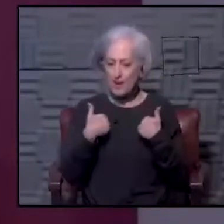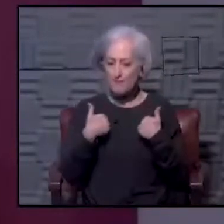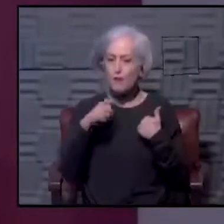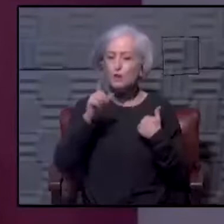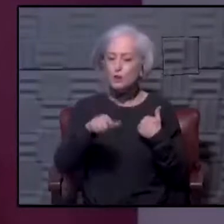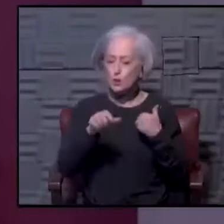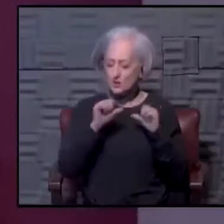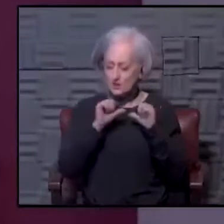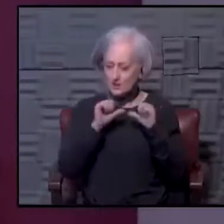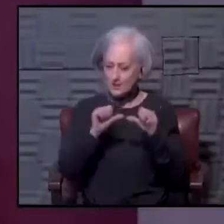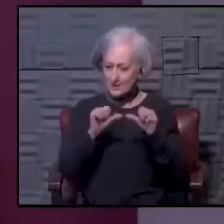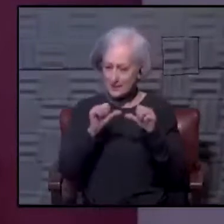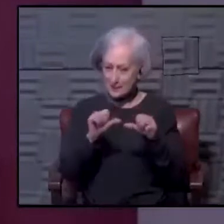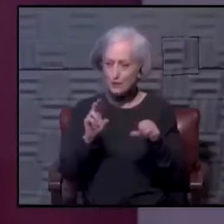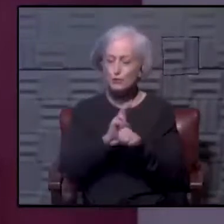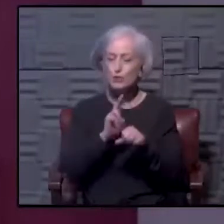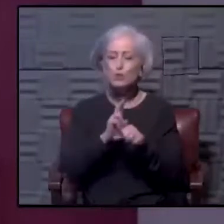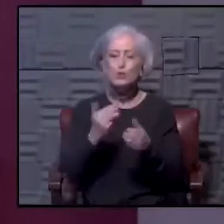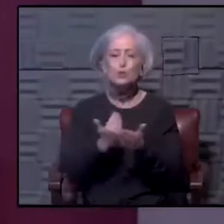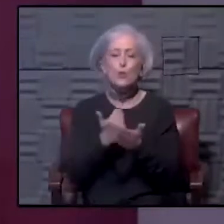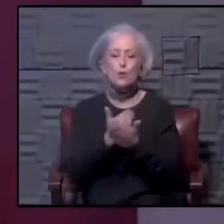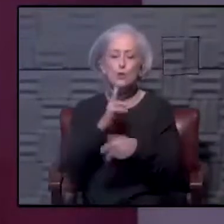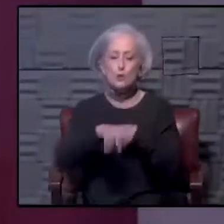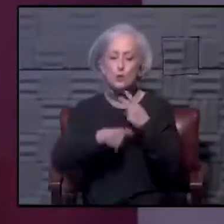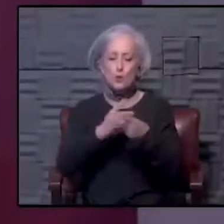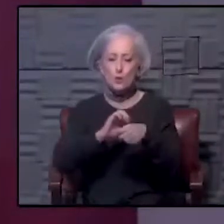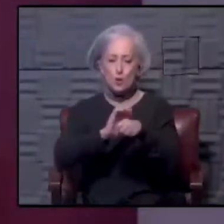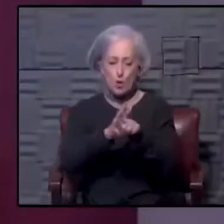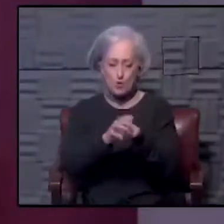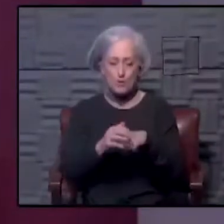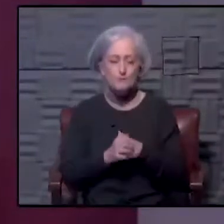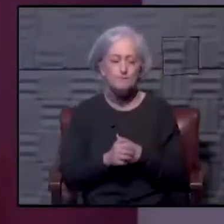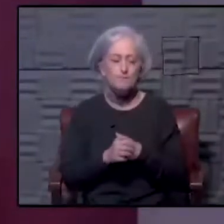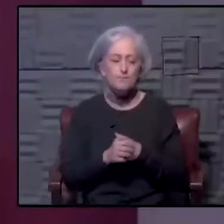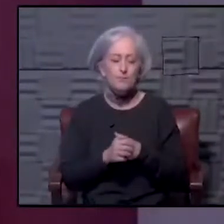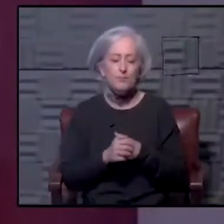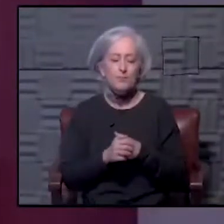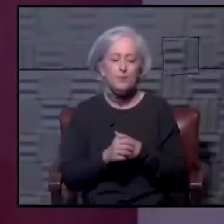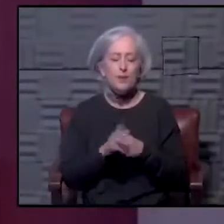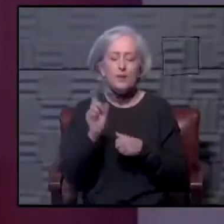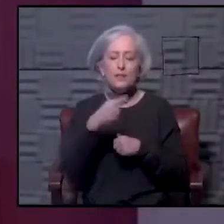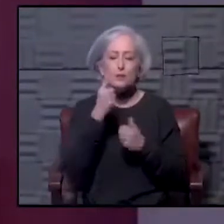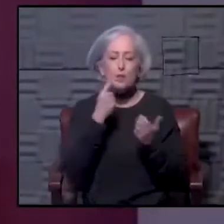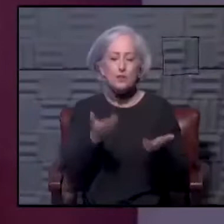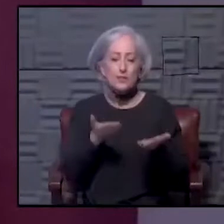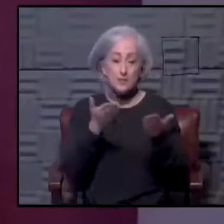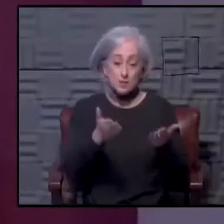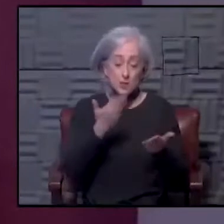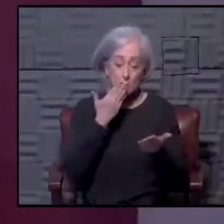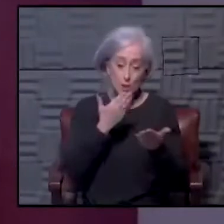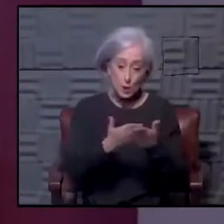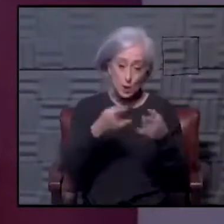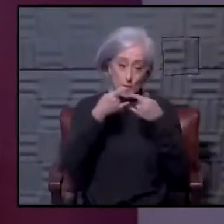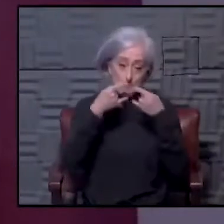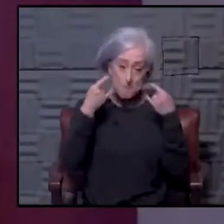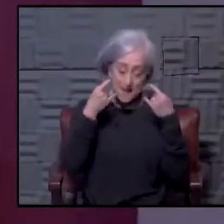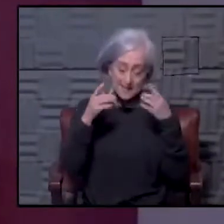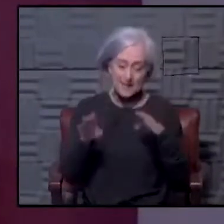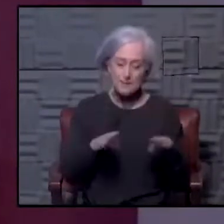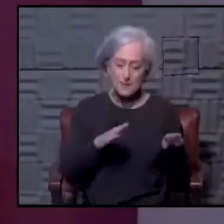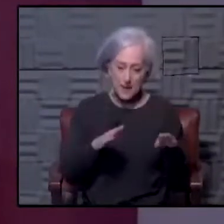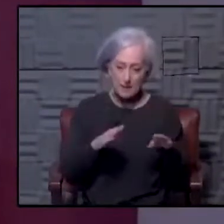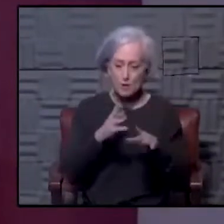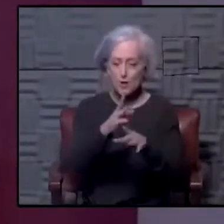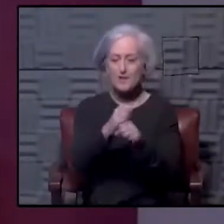variants. So again, I don't think that's concerning. I think it's just suggesting that we need to continue good masking behaviors, get your